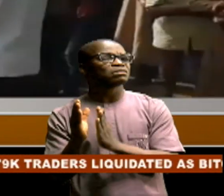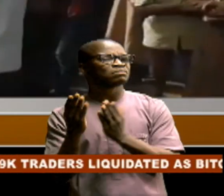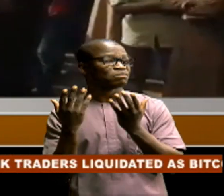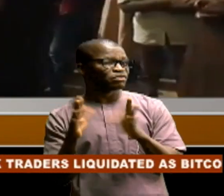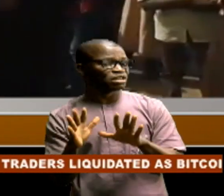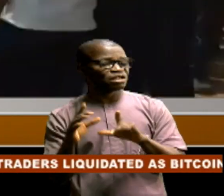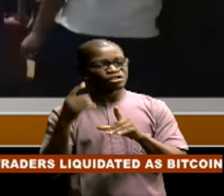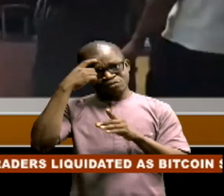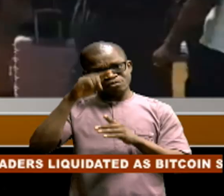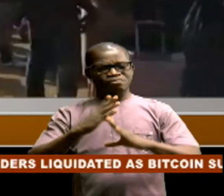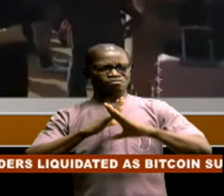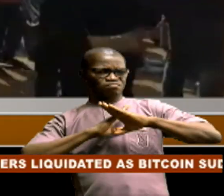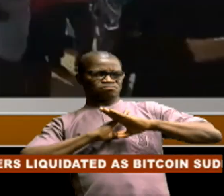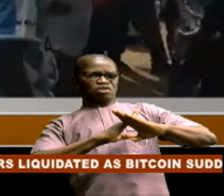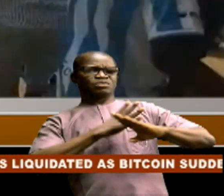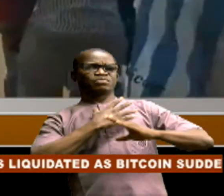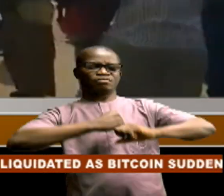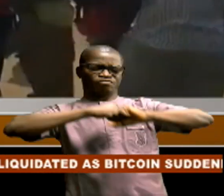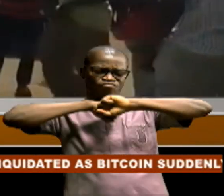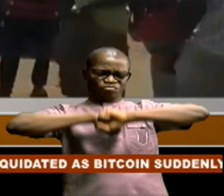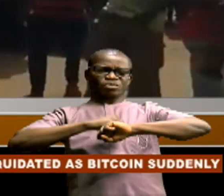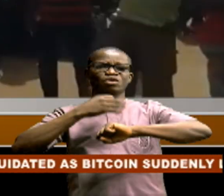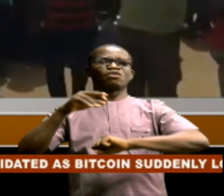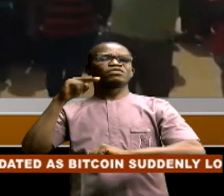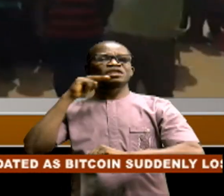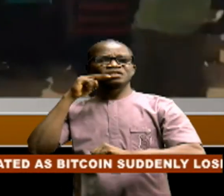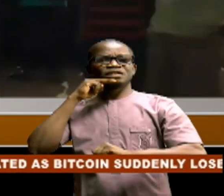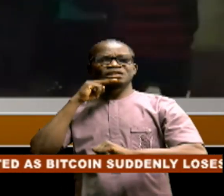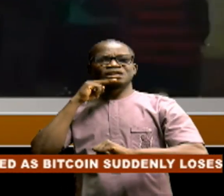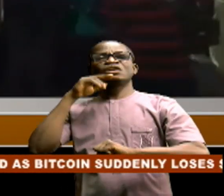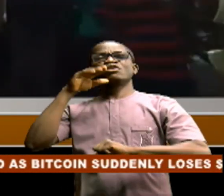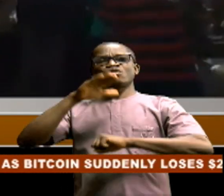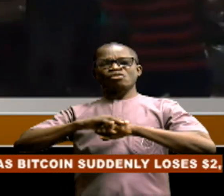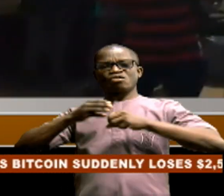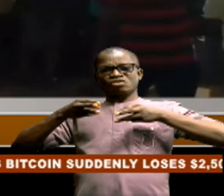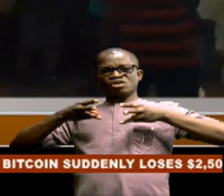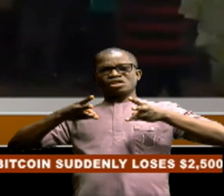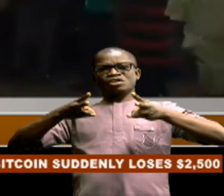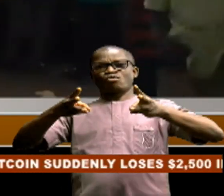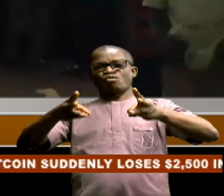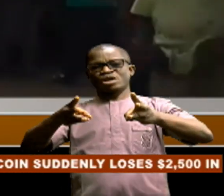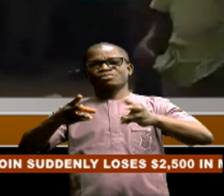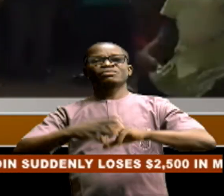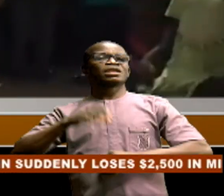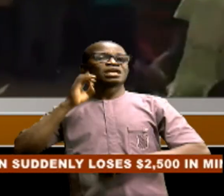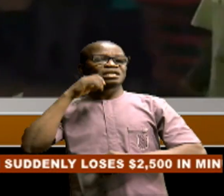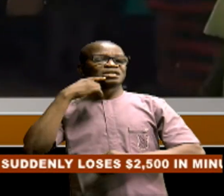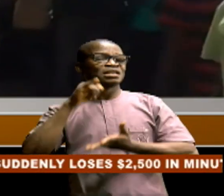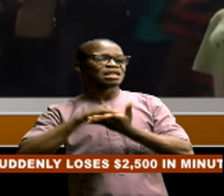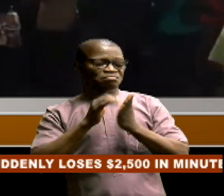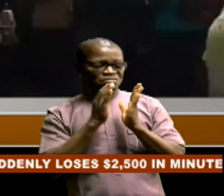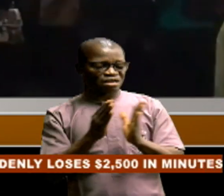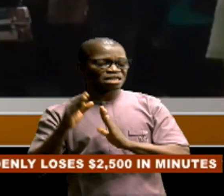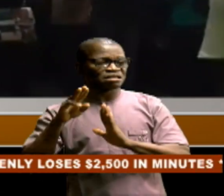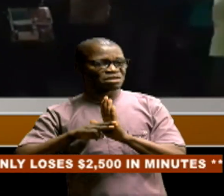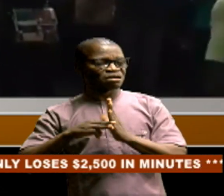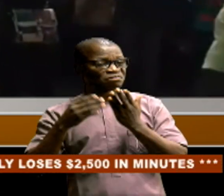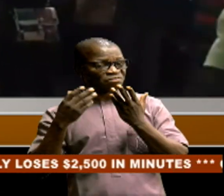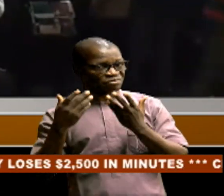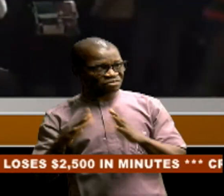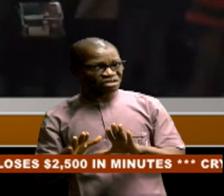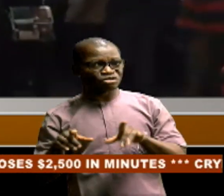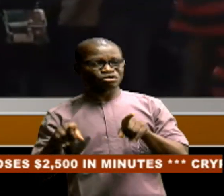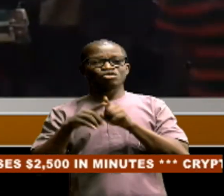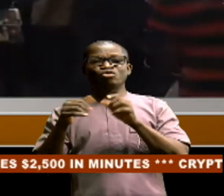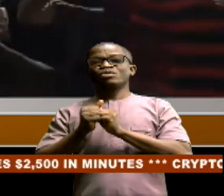place for the protection and security of Nigerians along transitway. He says arrangement has also been completed with